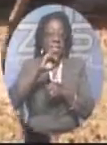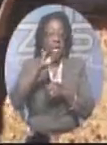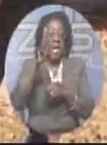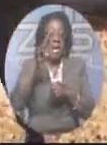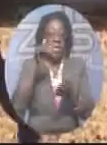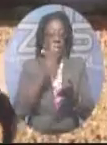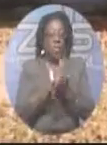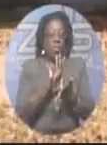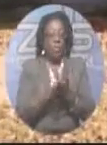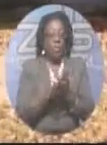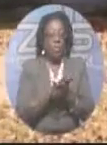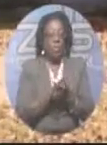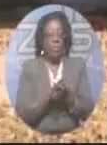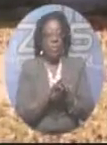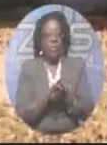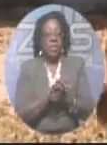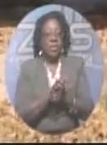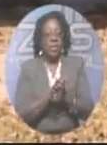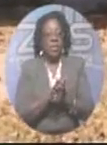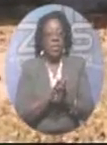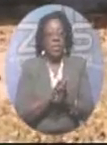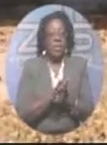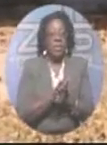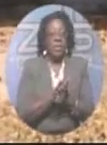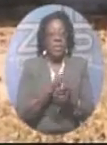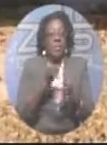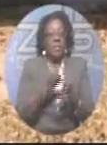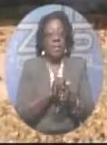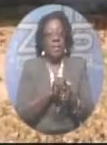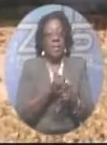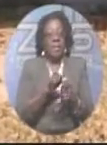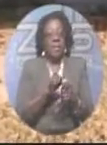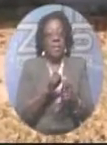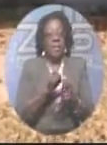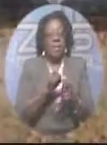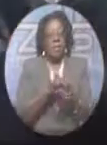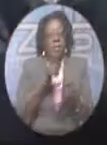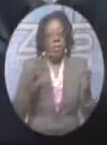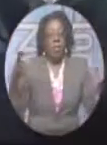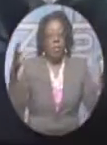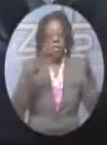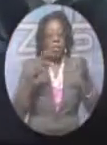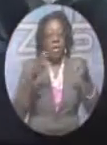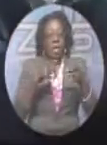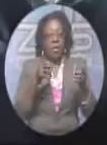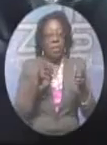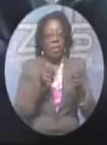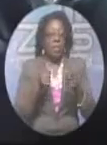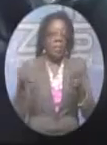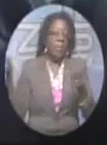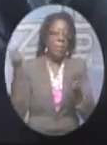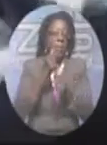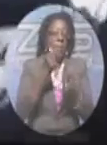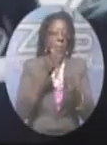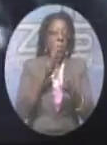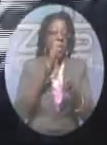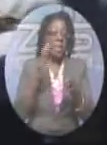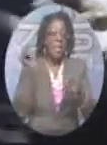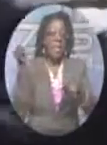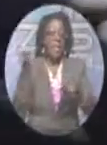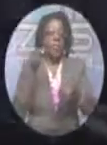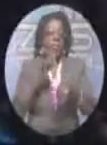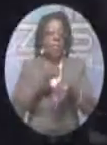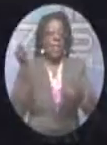bus ride, very comfortable. Everybody was more or less just getting right past in the school. We saw a huge crowd, but we had pop, a rock